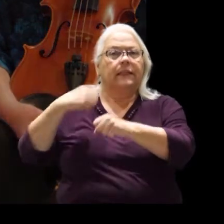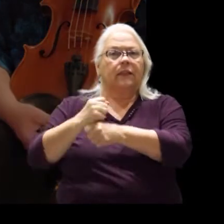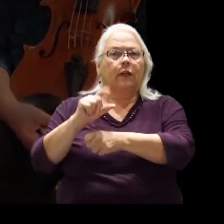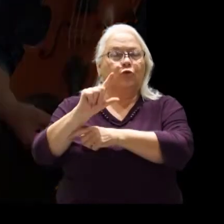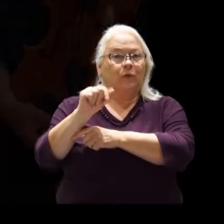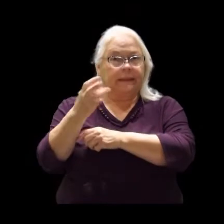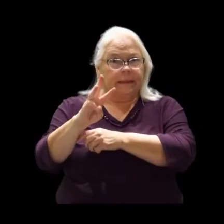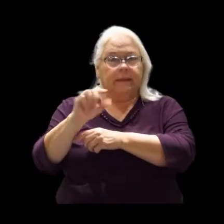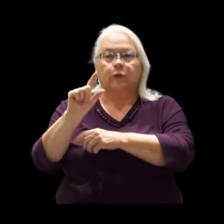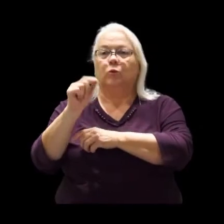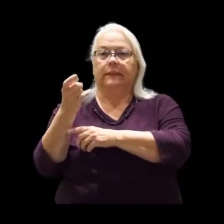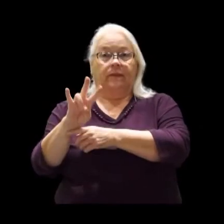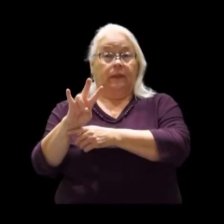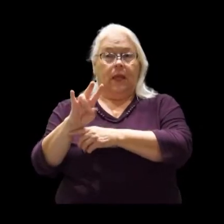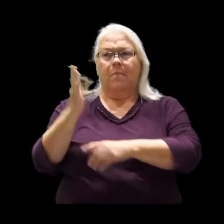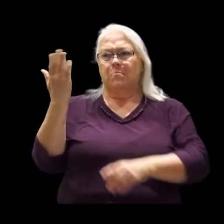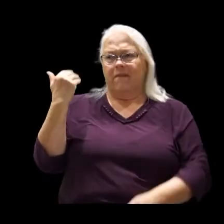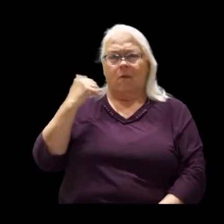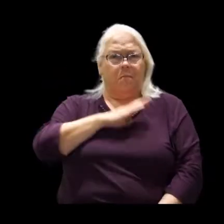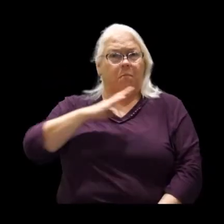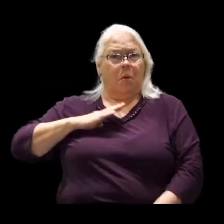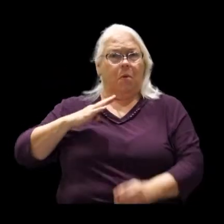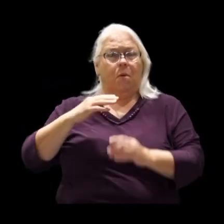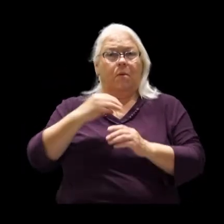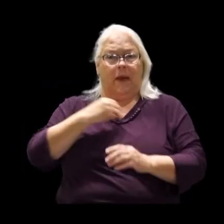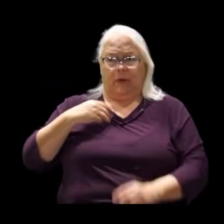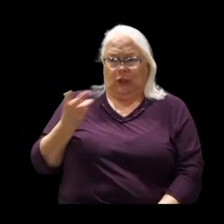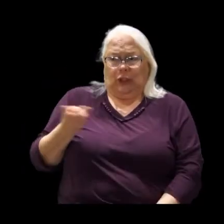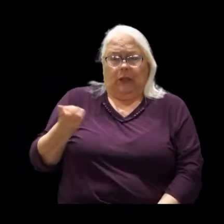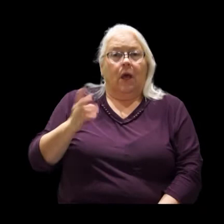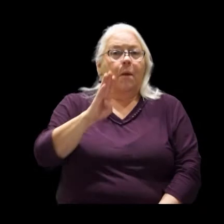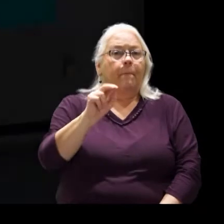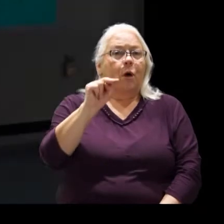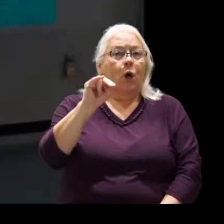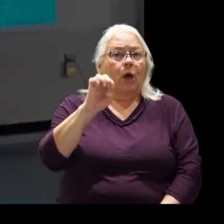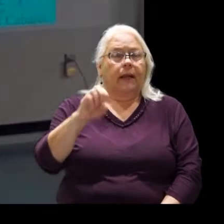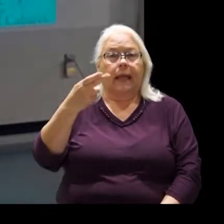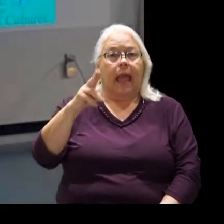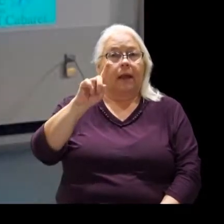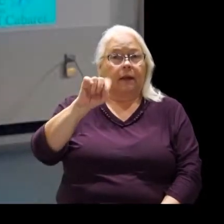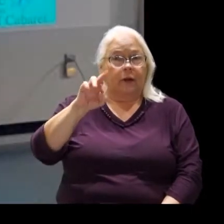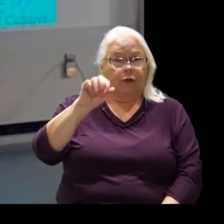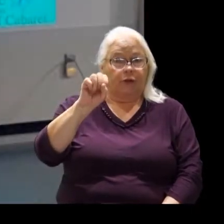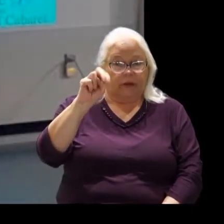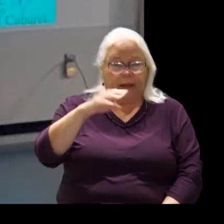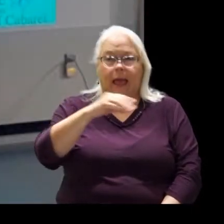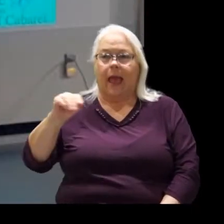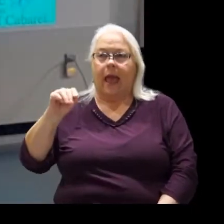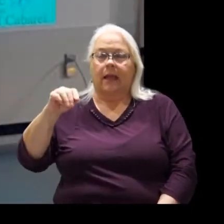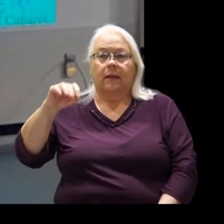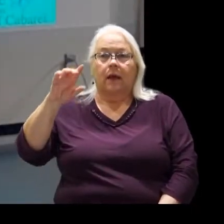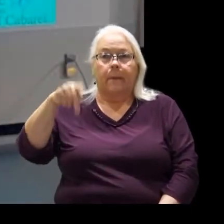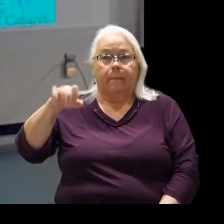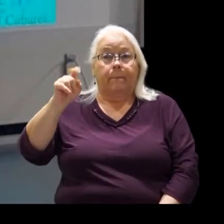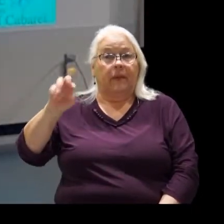2016-2017, former board members Bonnie Henderson and Peter Wolf, both educators themselves, suggested that it might be time